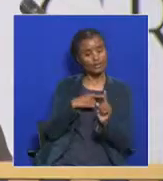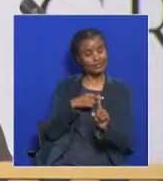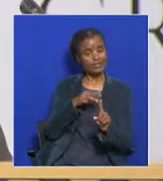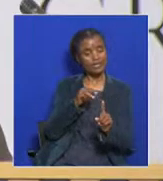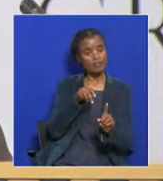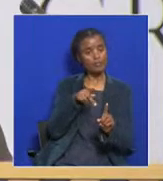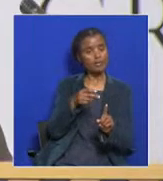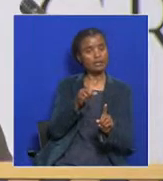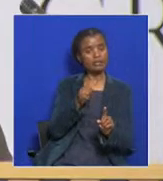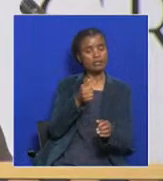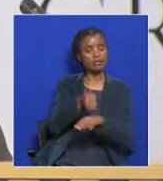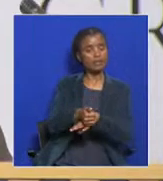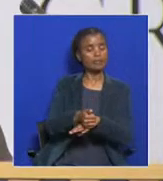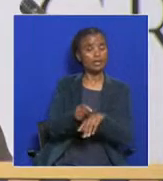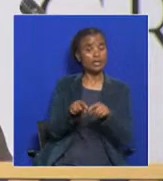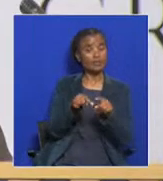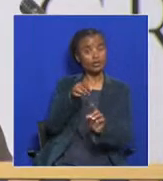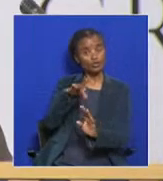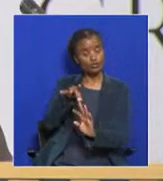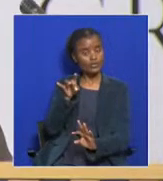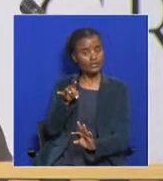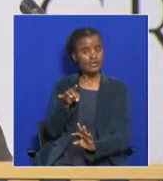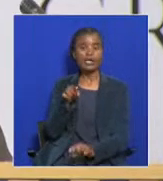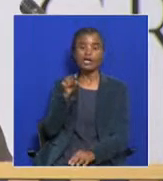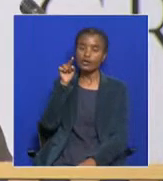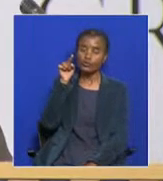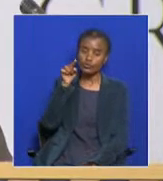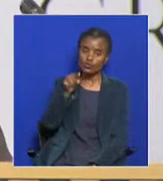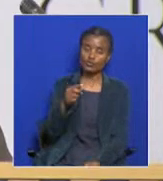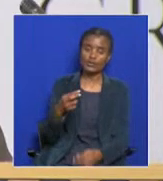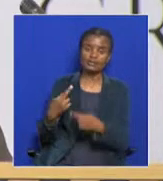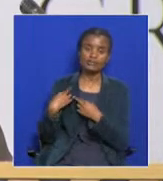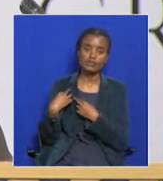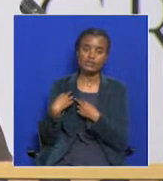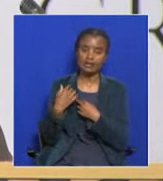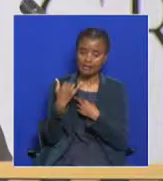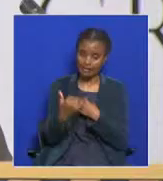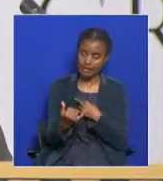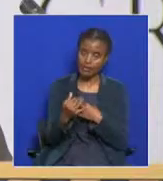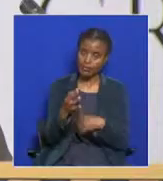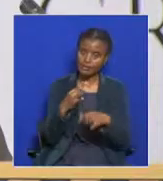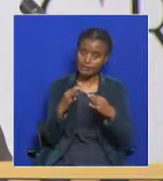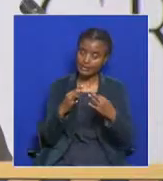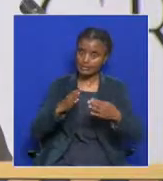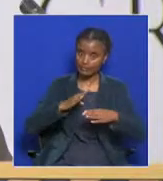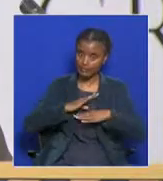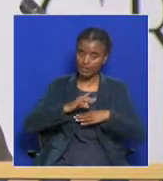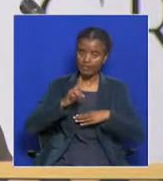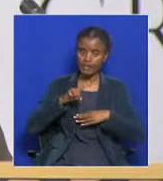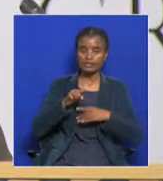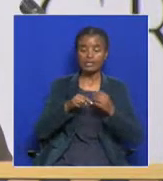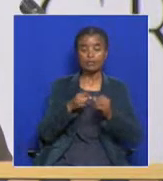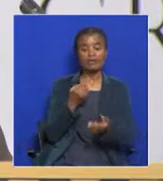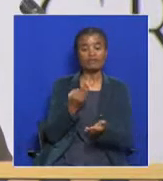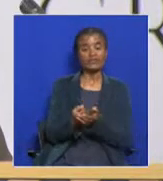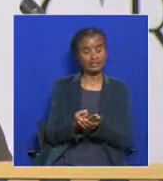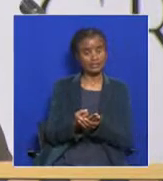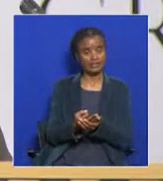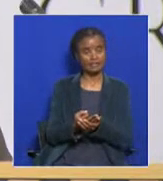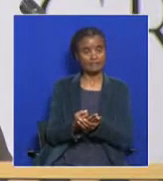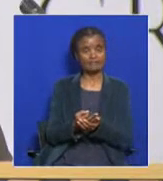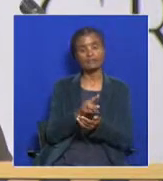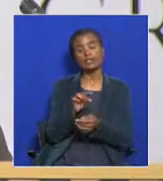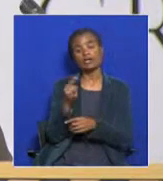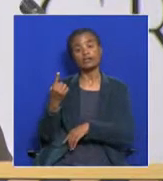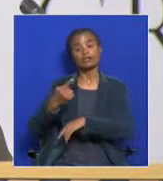on you. And you have to give a satisfactory explanation on these facts. On another day, it may not matter,